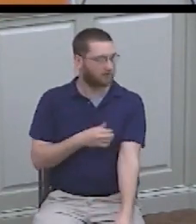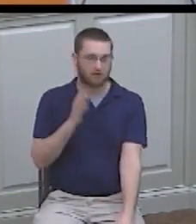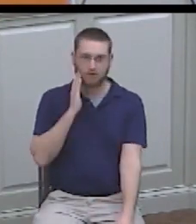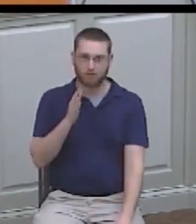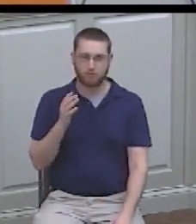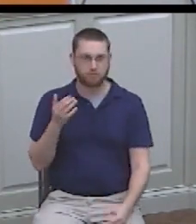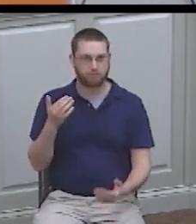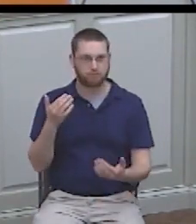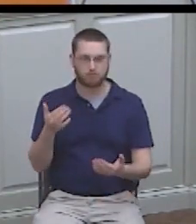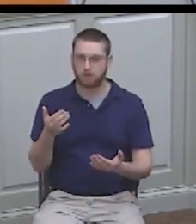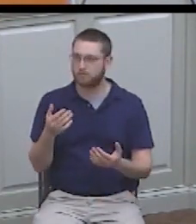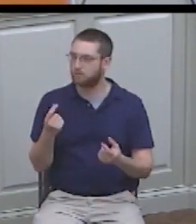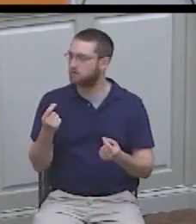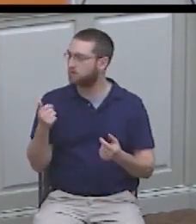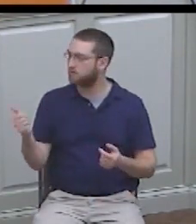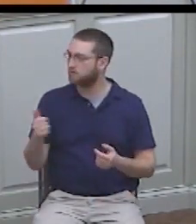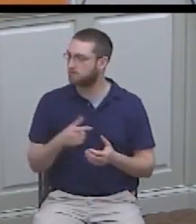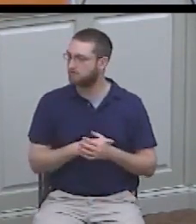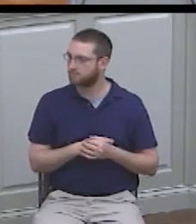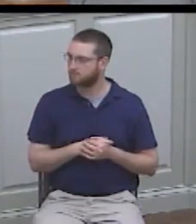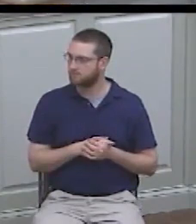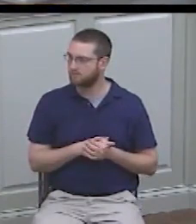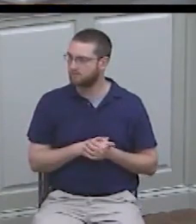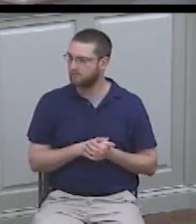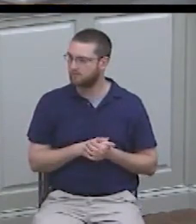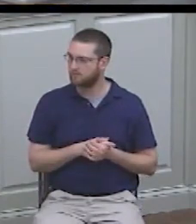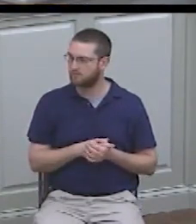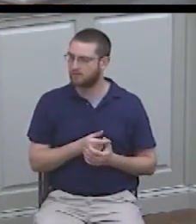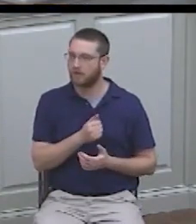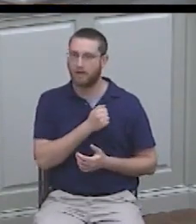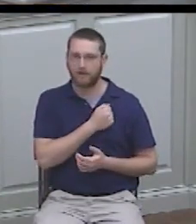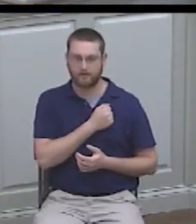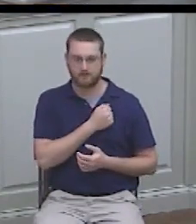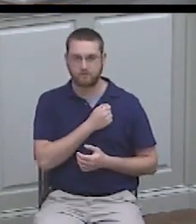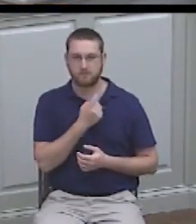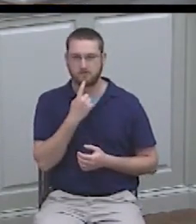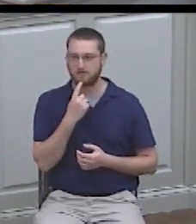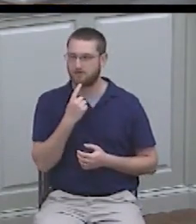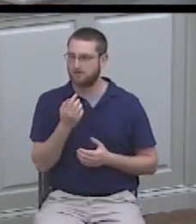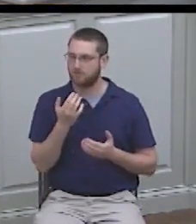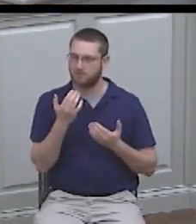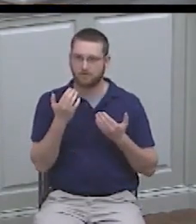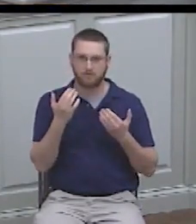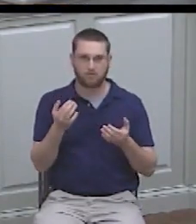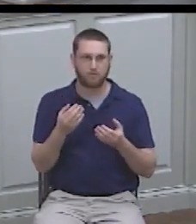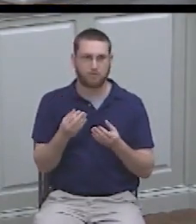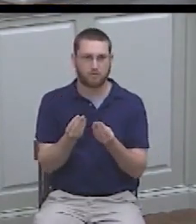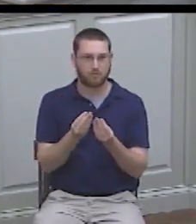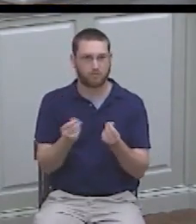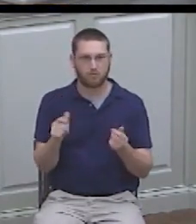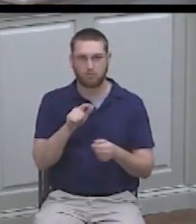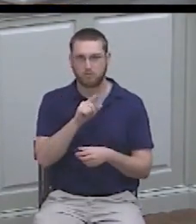your desires on that matter. Do I hear a motion? I'll move for resolution number